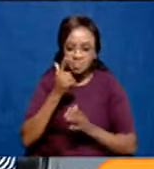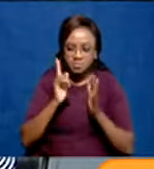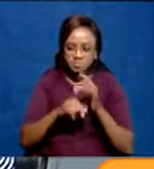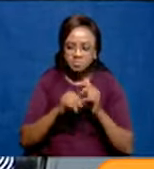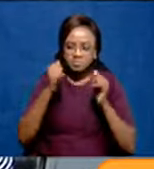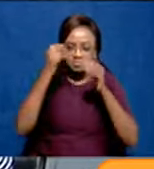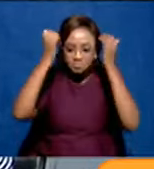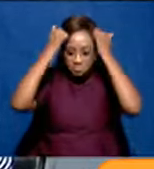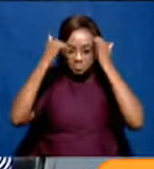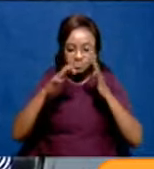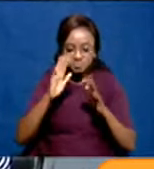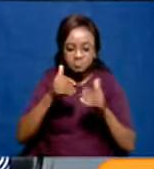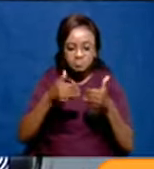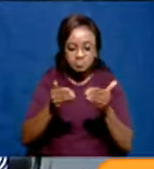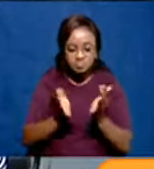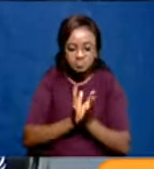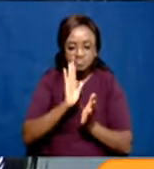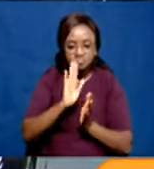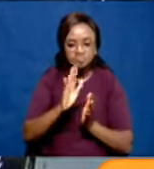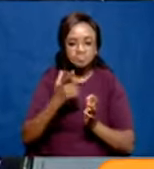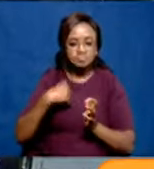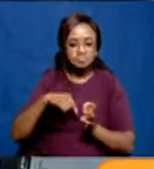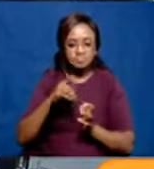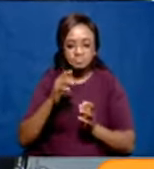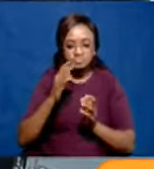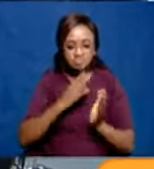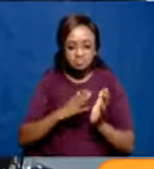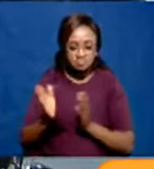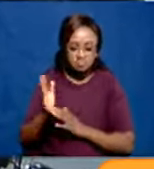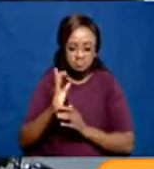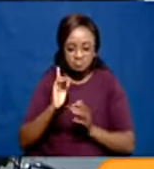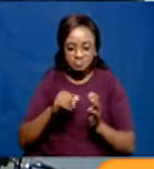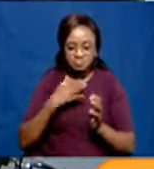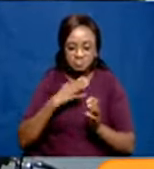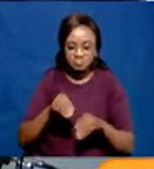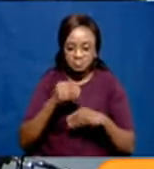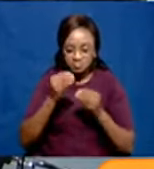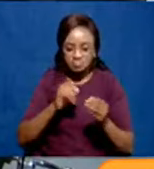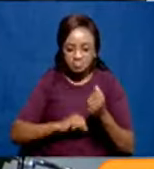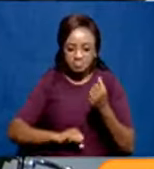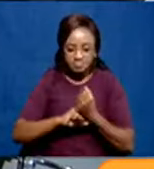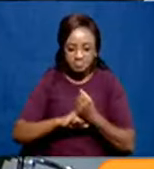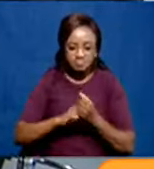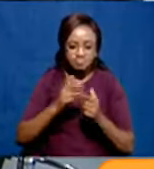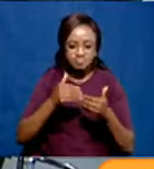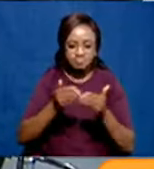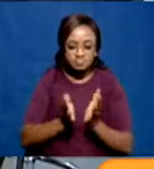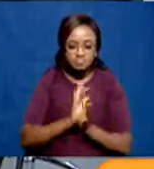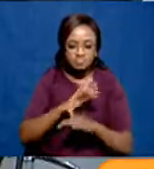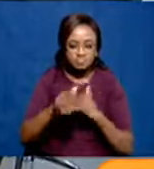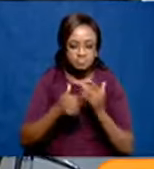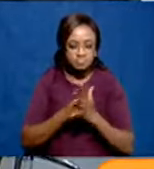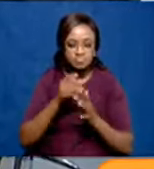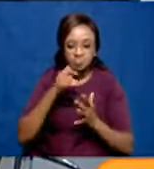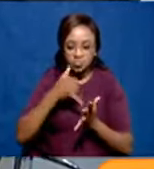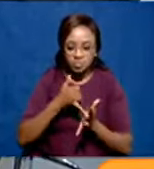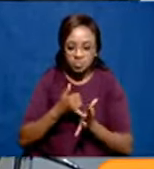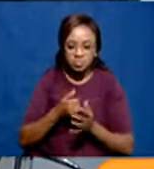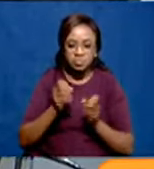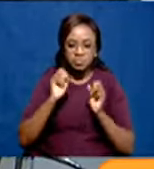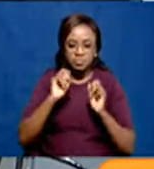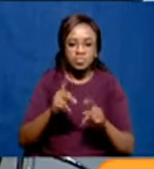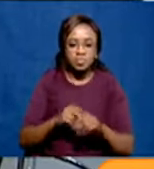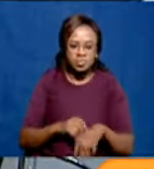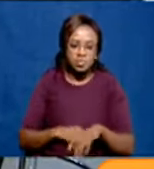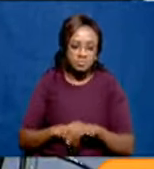come from households, and the objective is to cover all households, so students will be covered as part of the households from which they come. Okay, let's take the next round of questions. Yes,